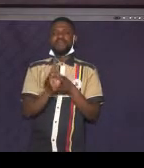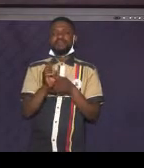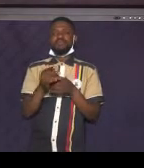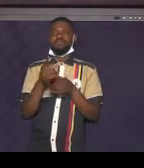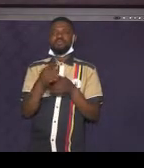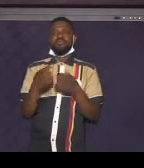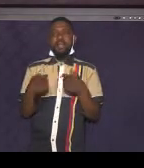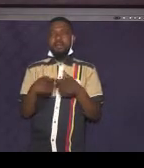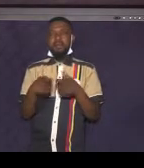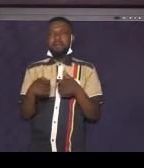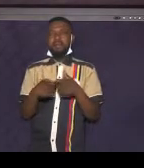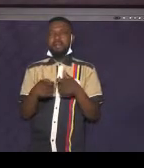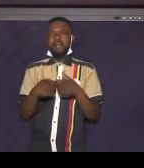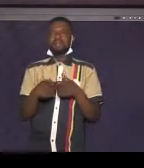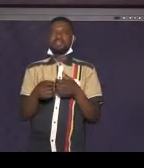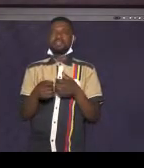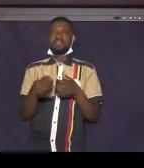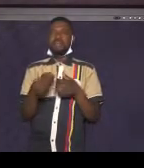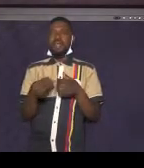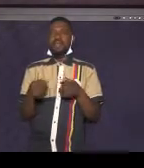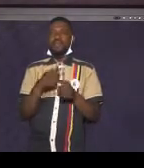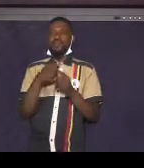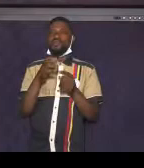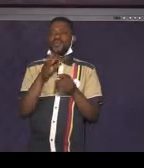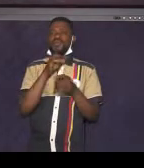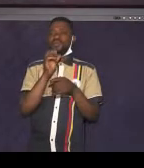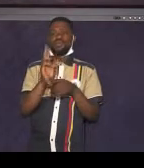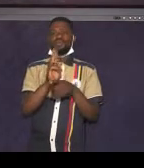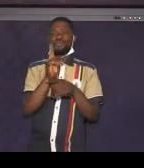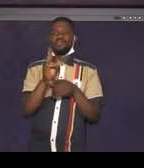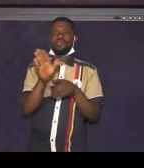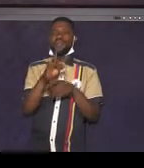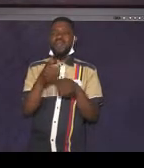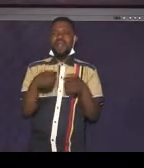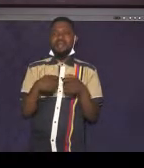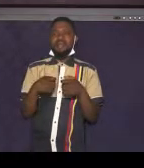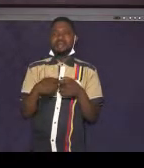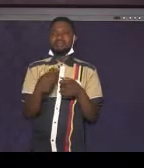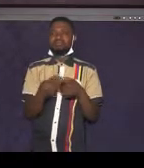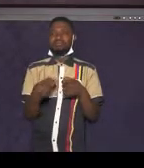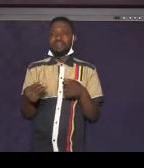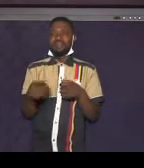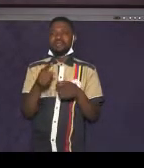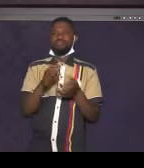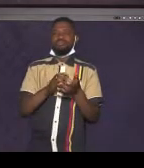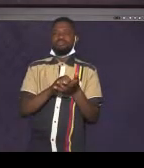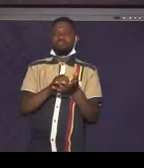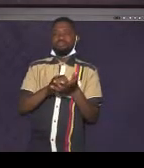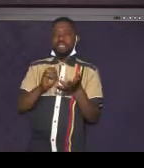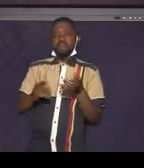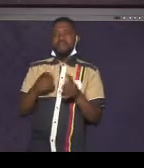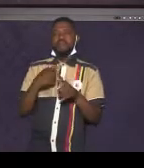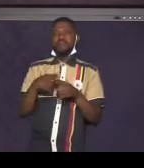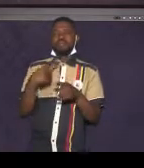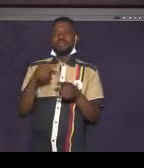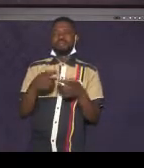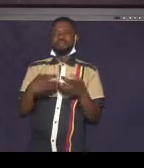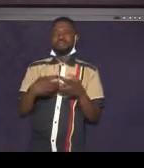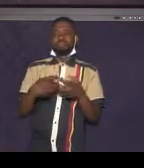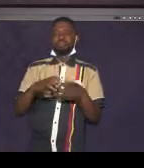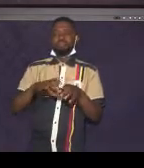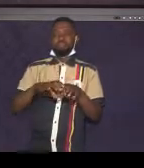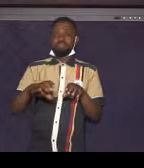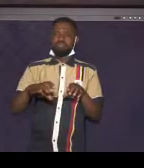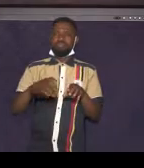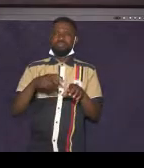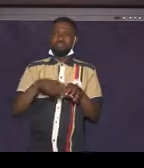electric gadget plugged in after use. When you are not using any electric gadget, you should unplug. You should not leave it like that. It could